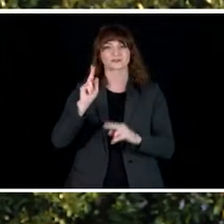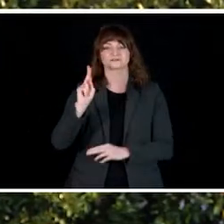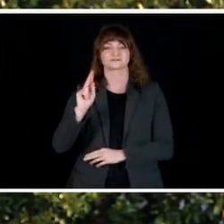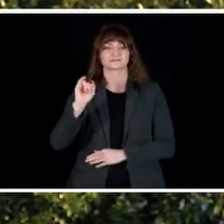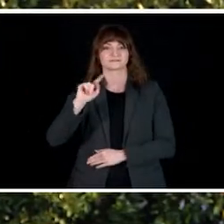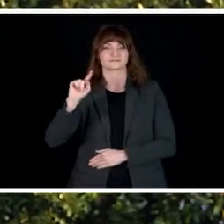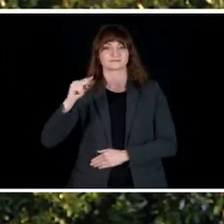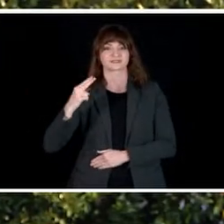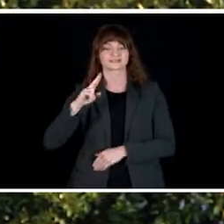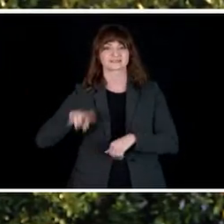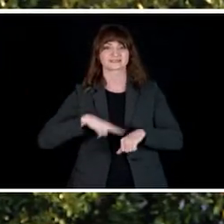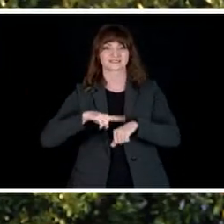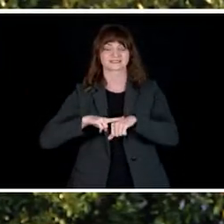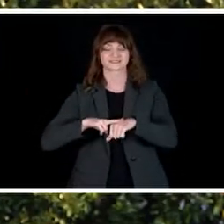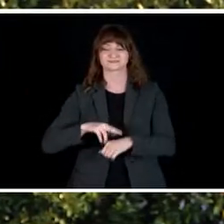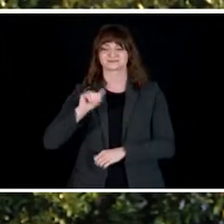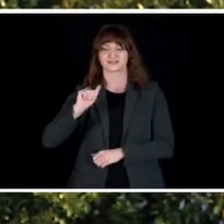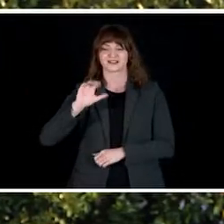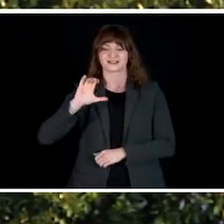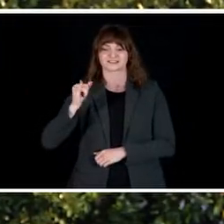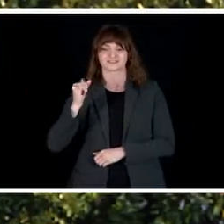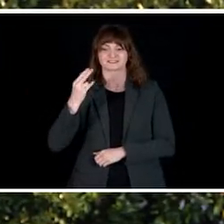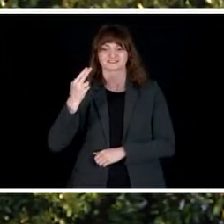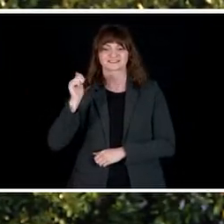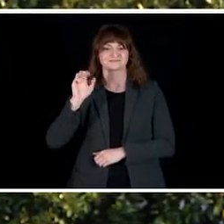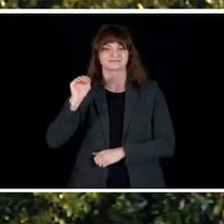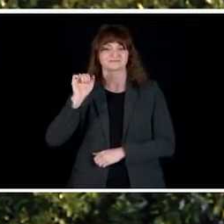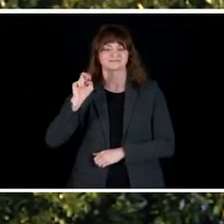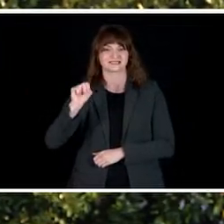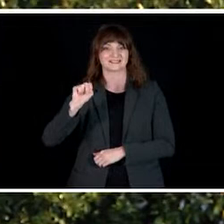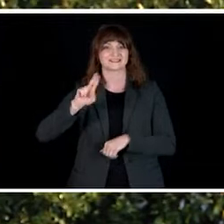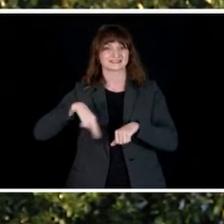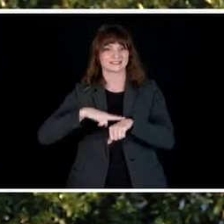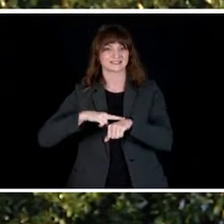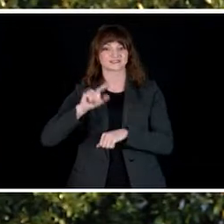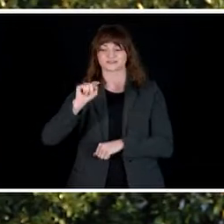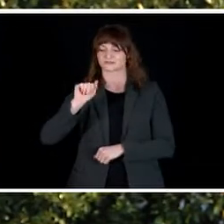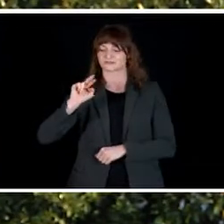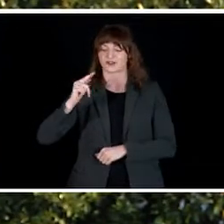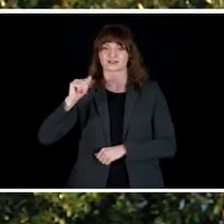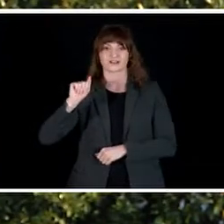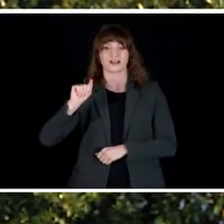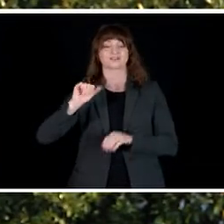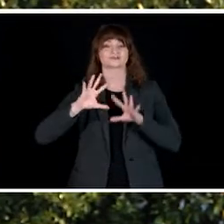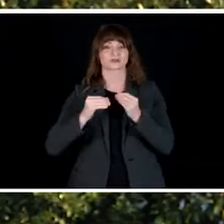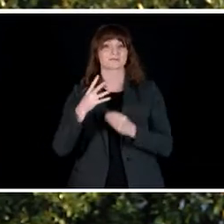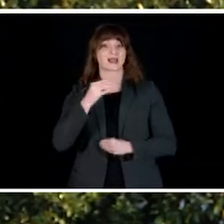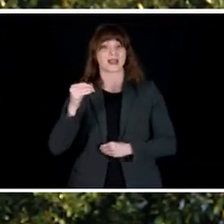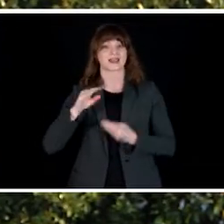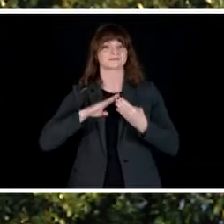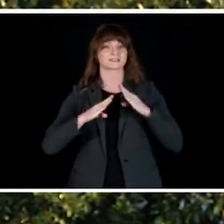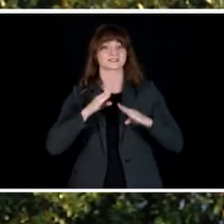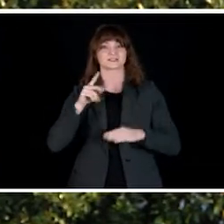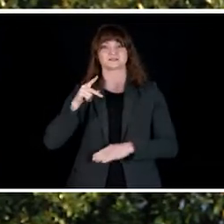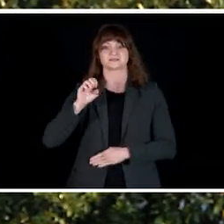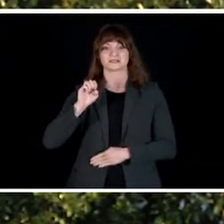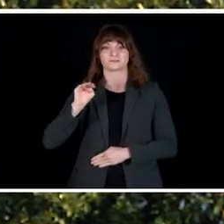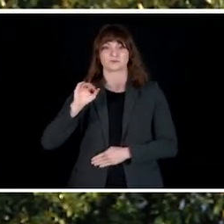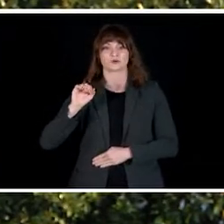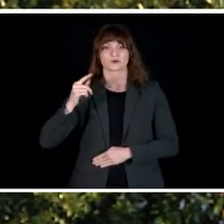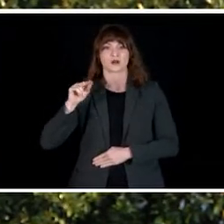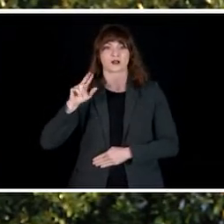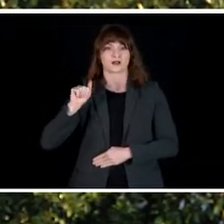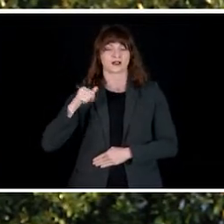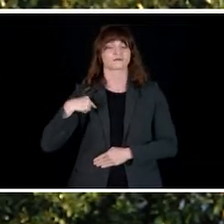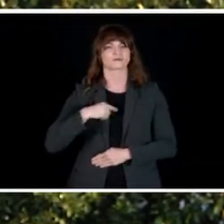Nation, the Axumen Nation, and the Tongva Tribe and the village of Pimamanca. We also pay our respects